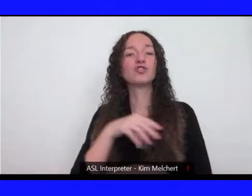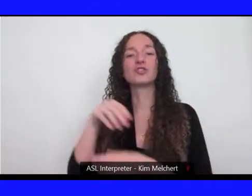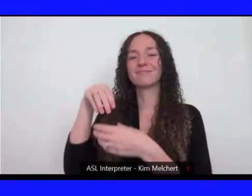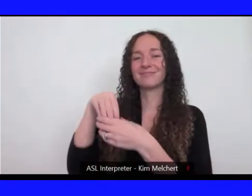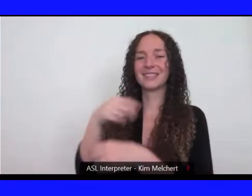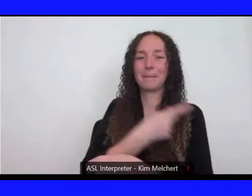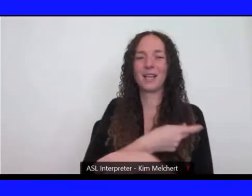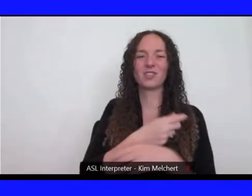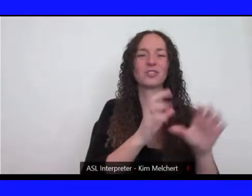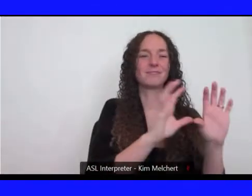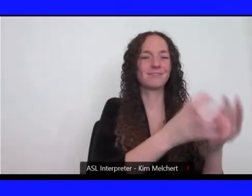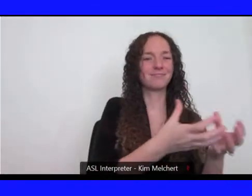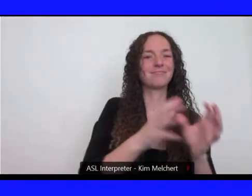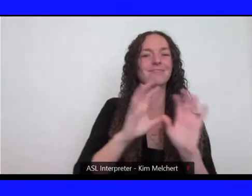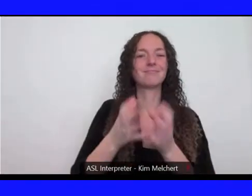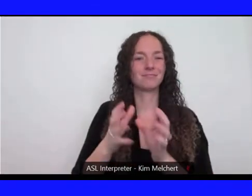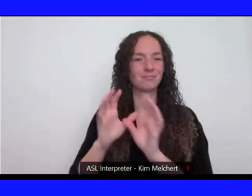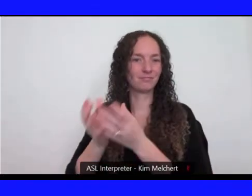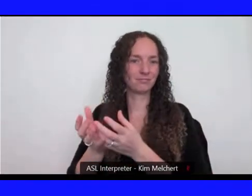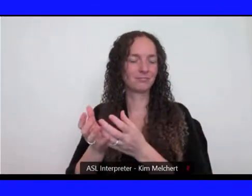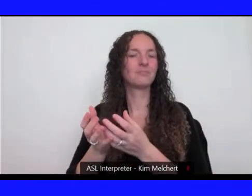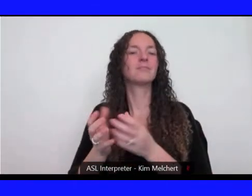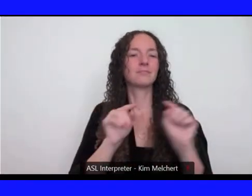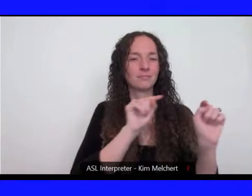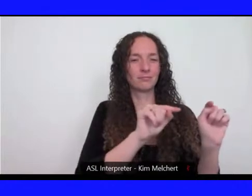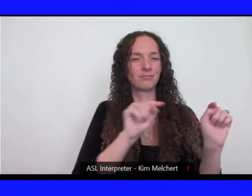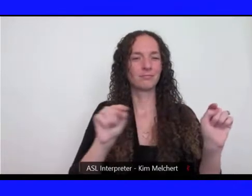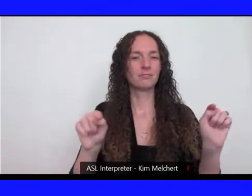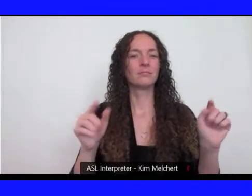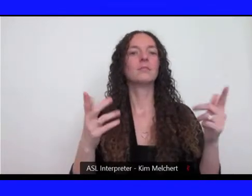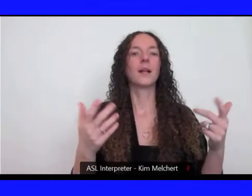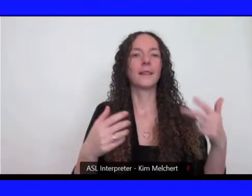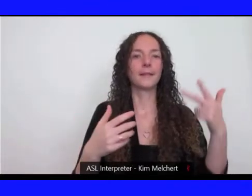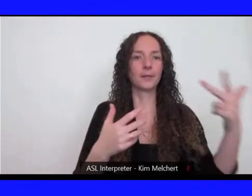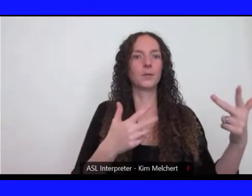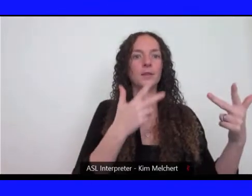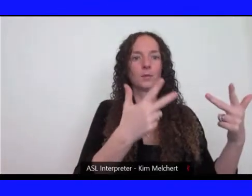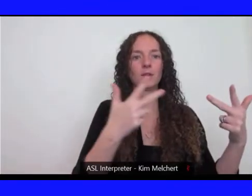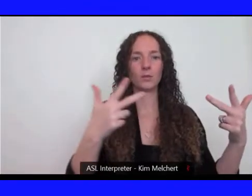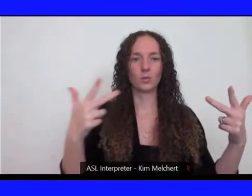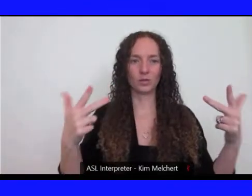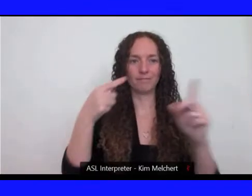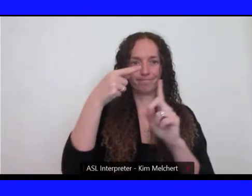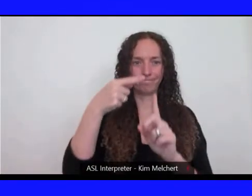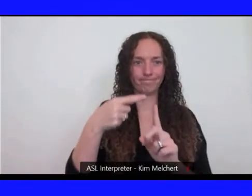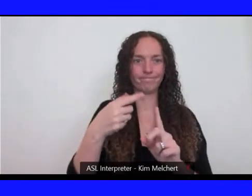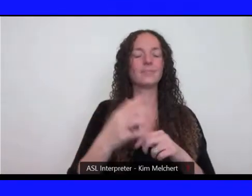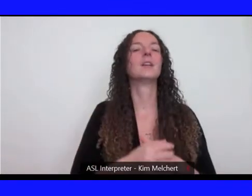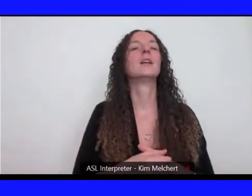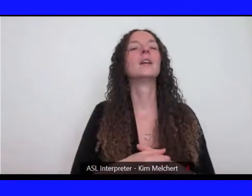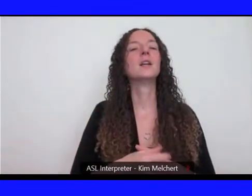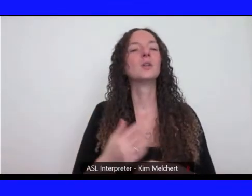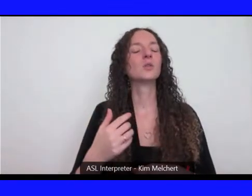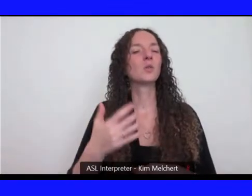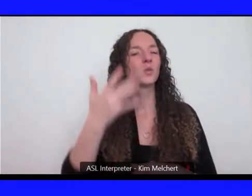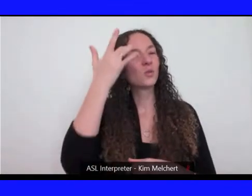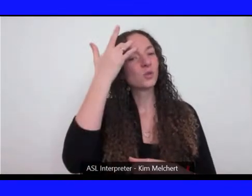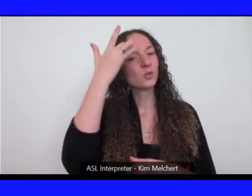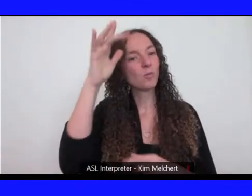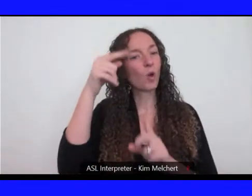That whole thing about focusing on your employees so your employees can focus on the customers and the business will take care of itself.